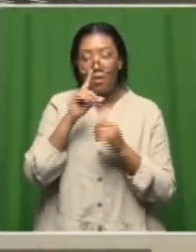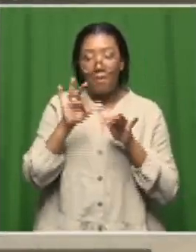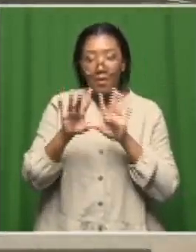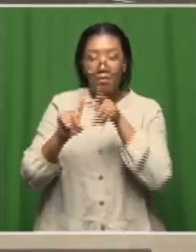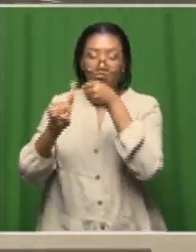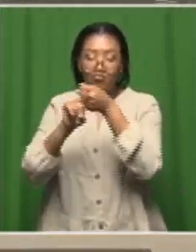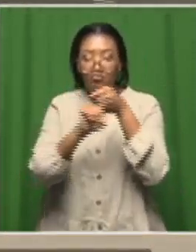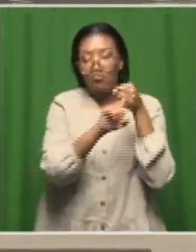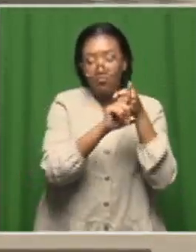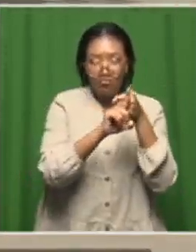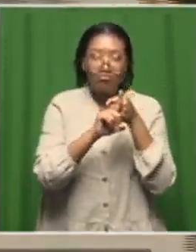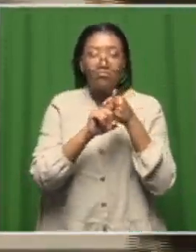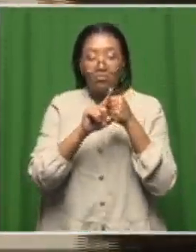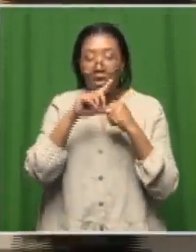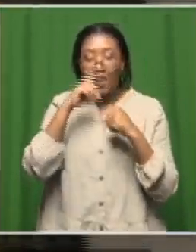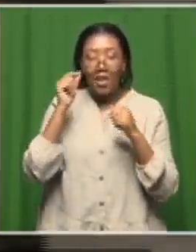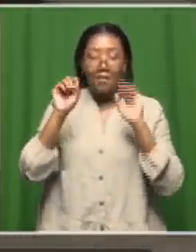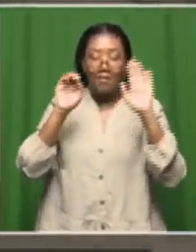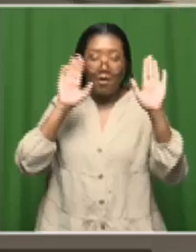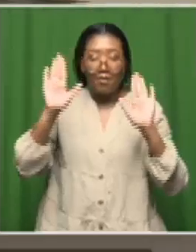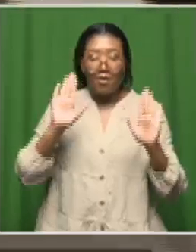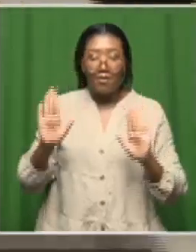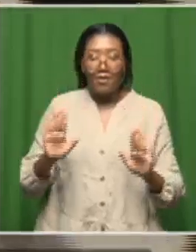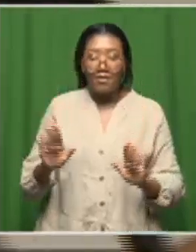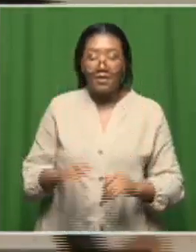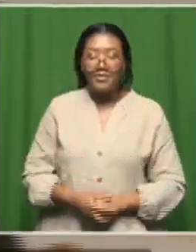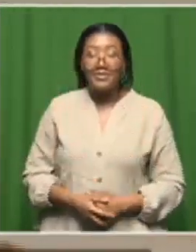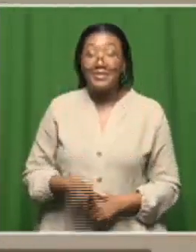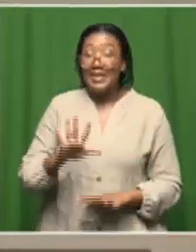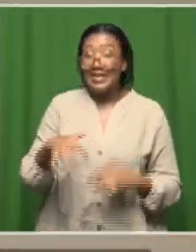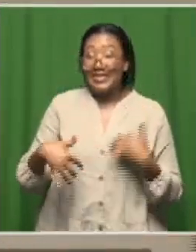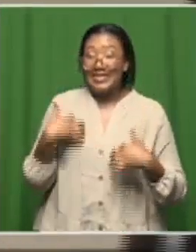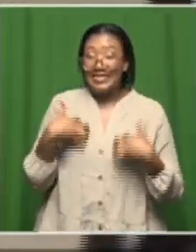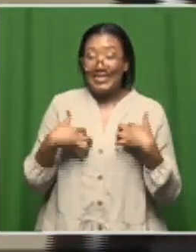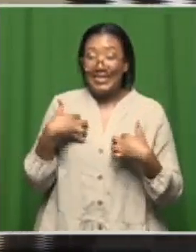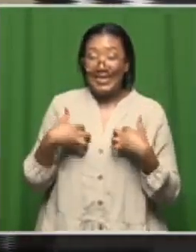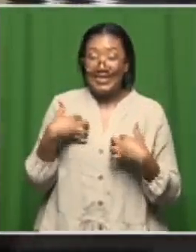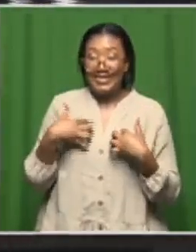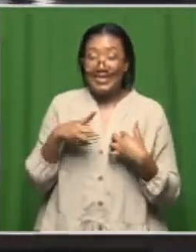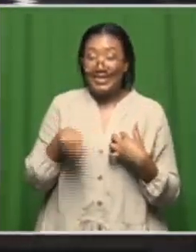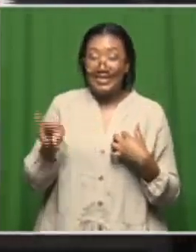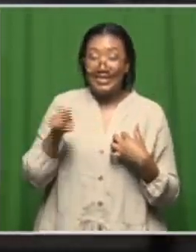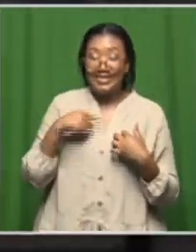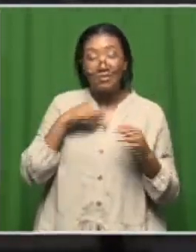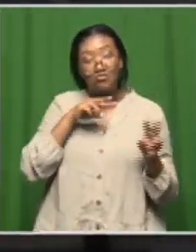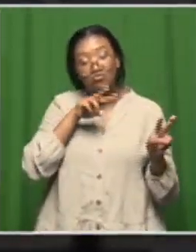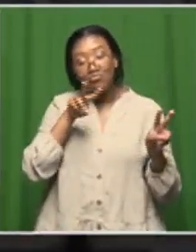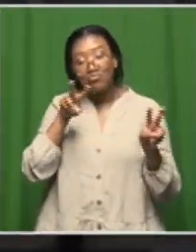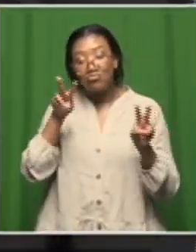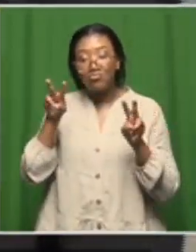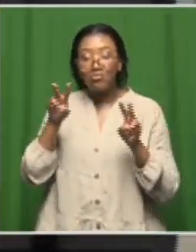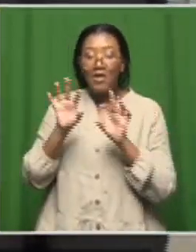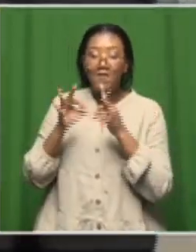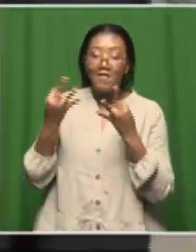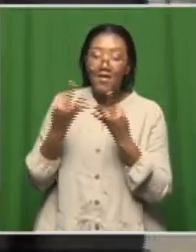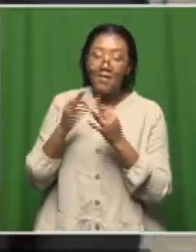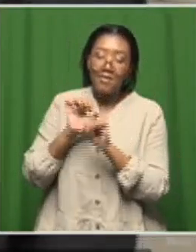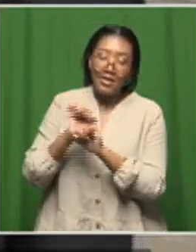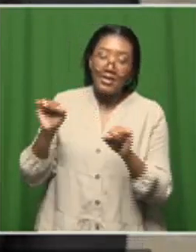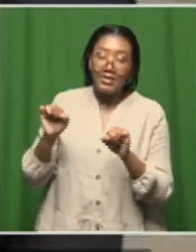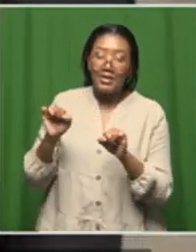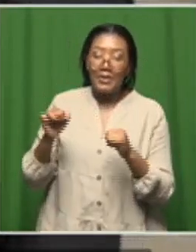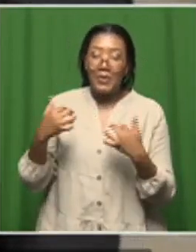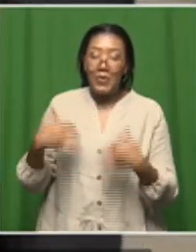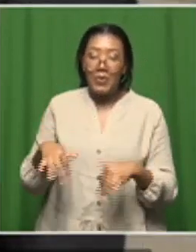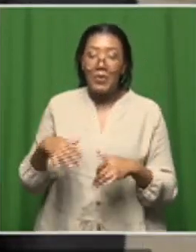an exposition of all those people. It must be an exciting, even to the families of these people that are engraved